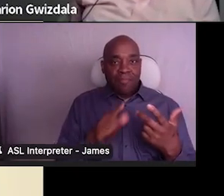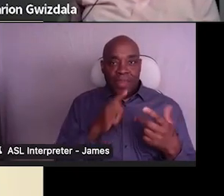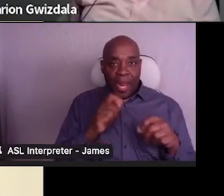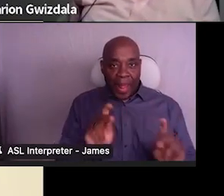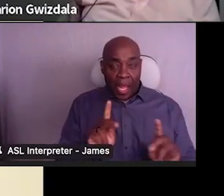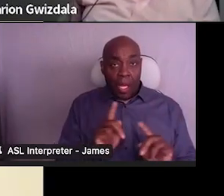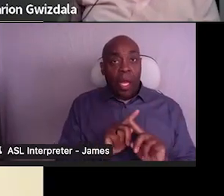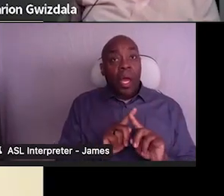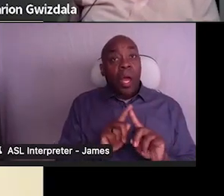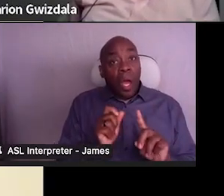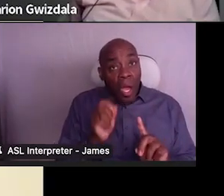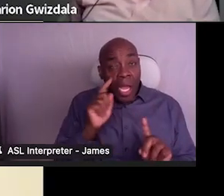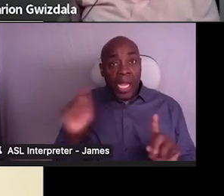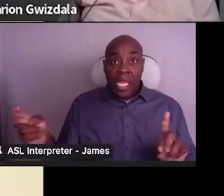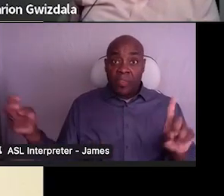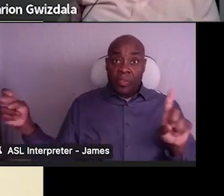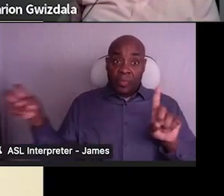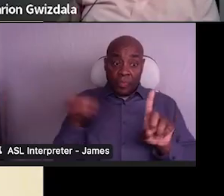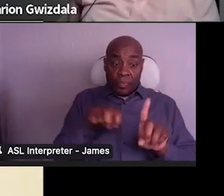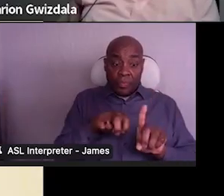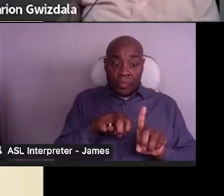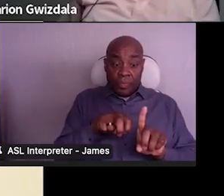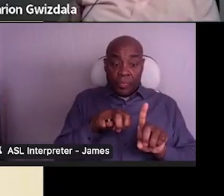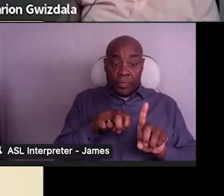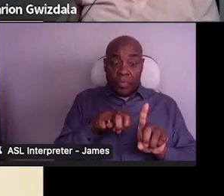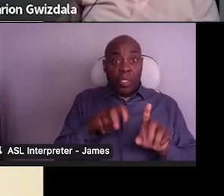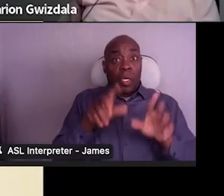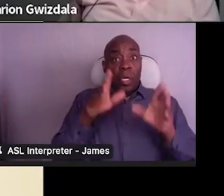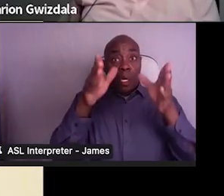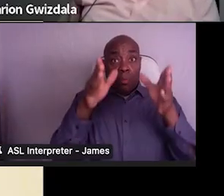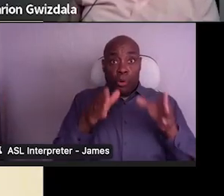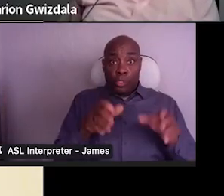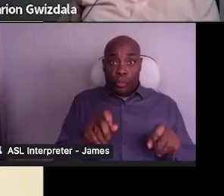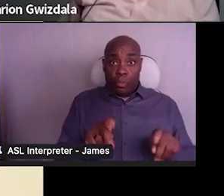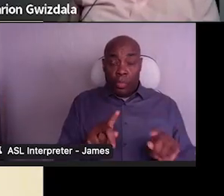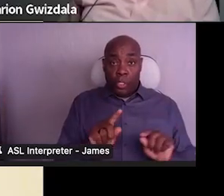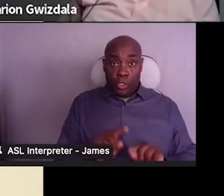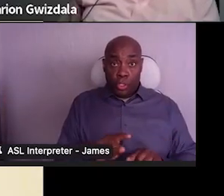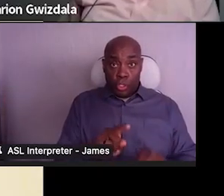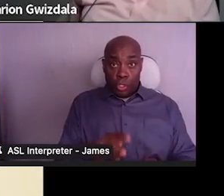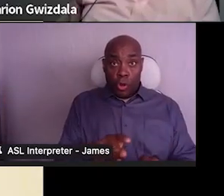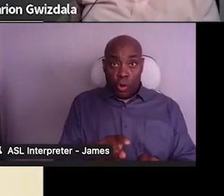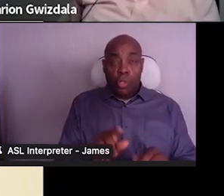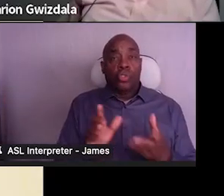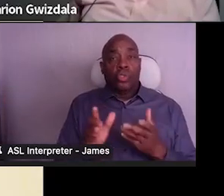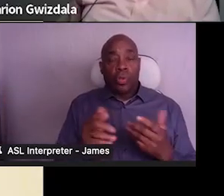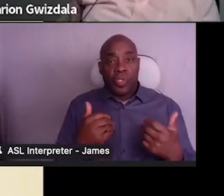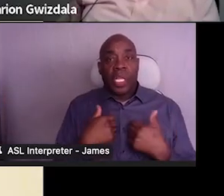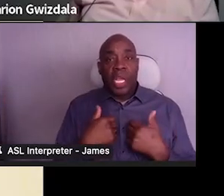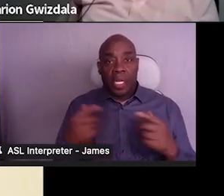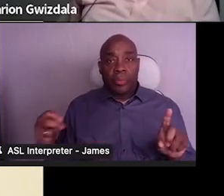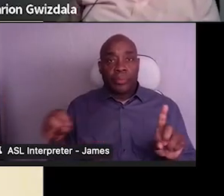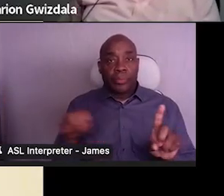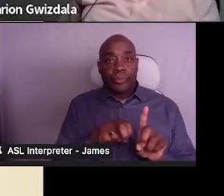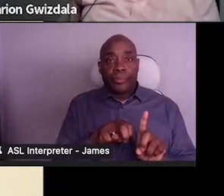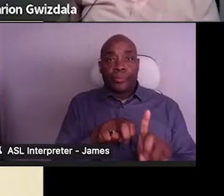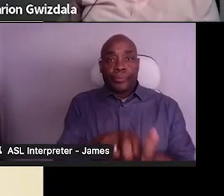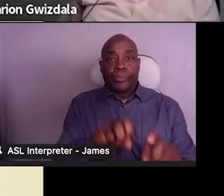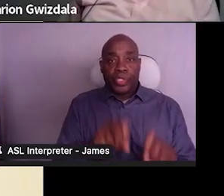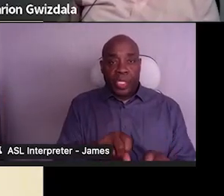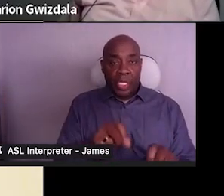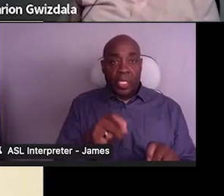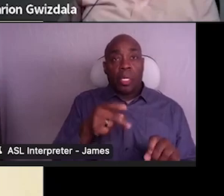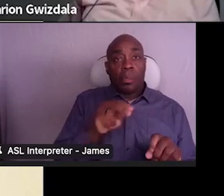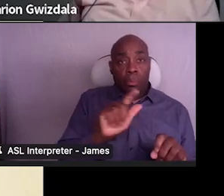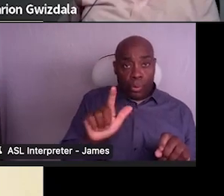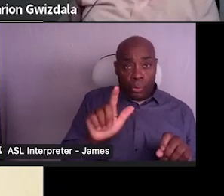individual goes with their service animal, or wherever an individual is allowed to go, they are allowed to go with their